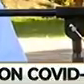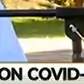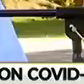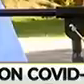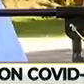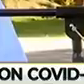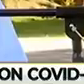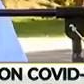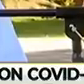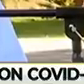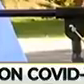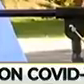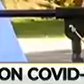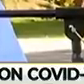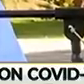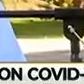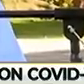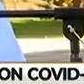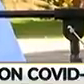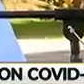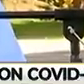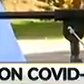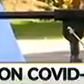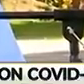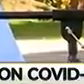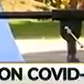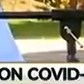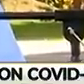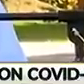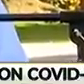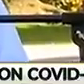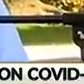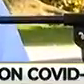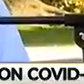virus directly instead of hearing stories from other people.